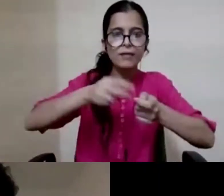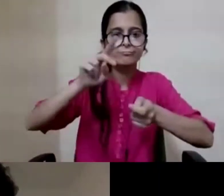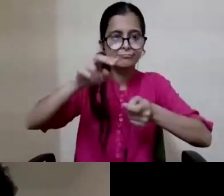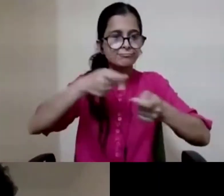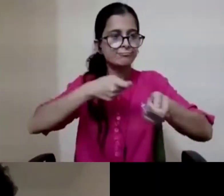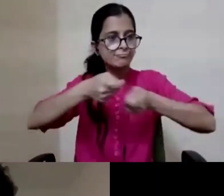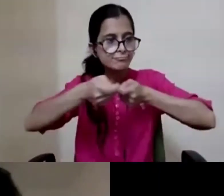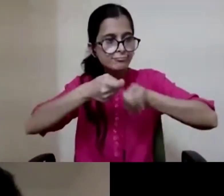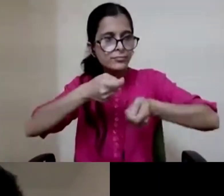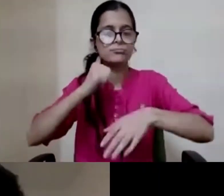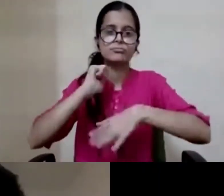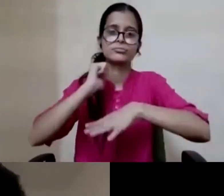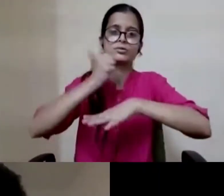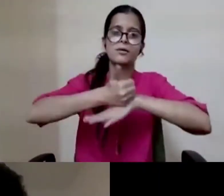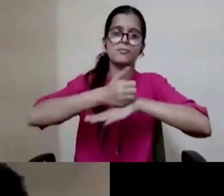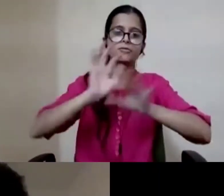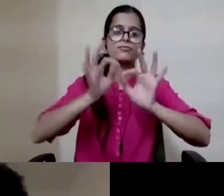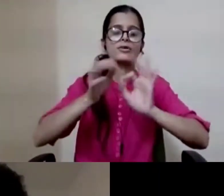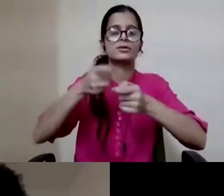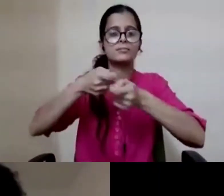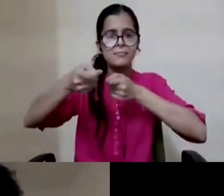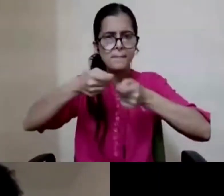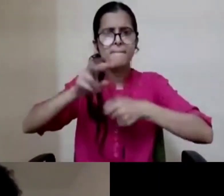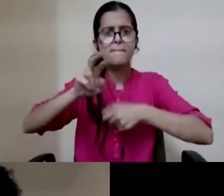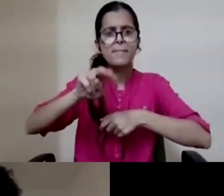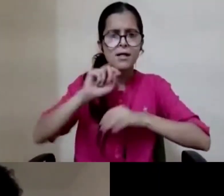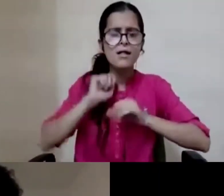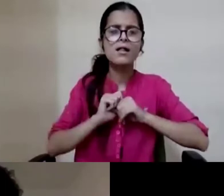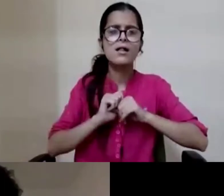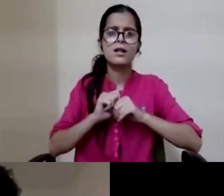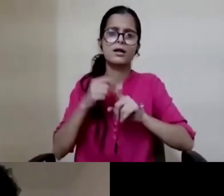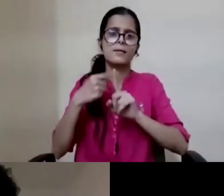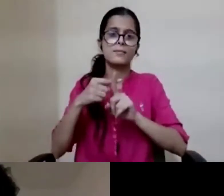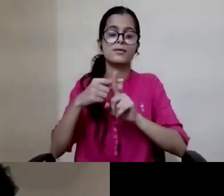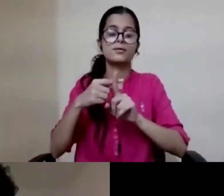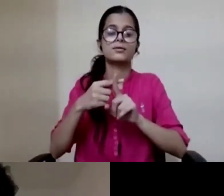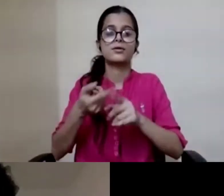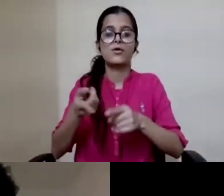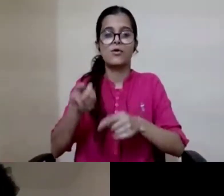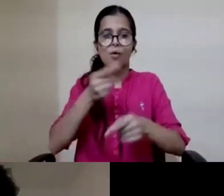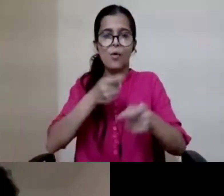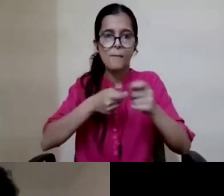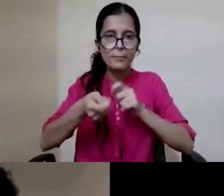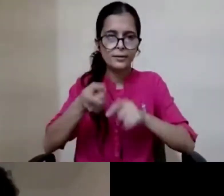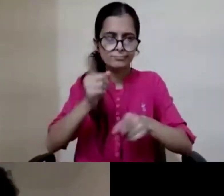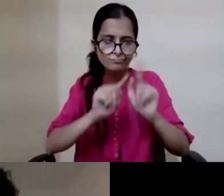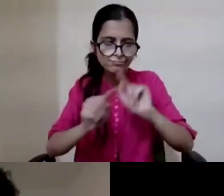to establish fixed meanings of things. And it also operates in an authoritarian manner. So